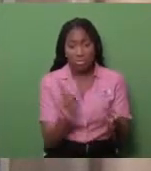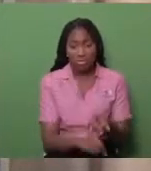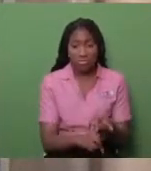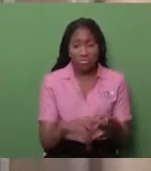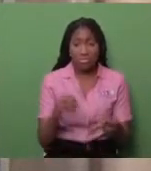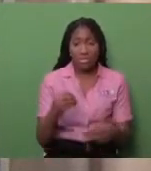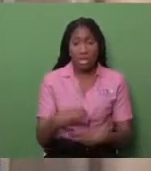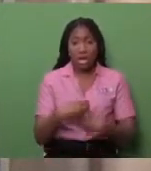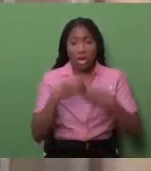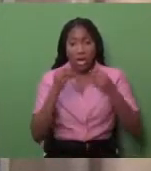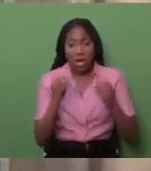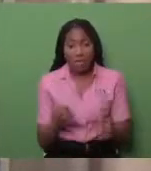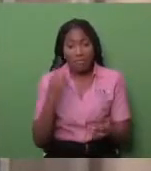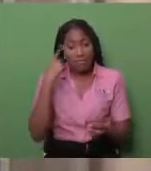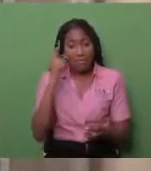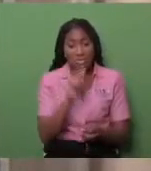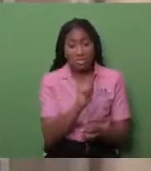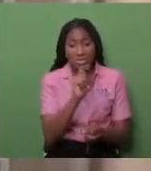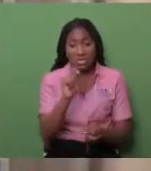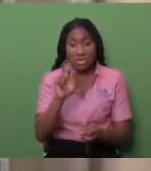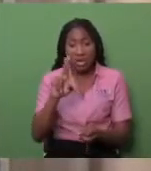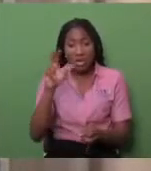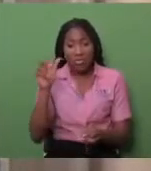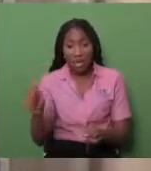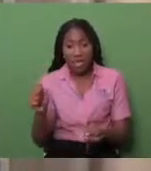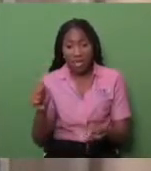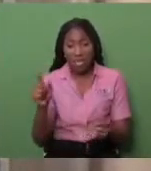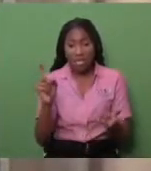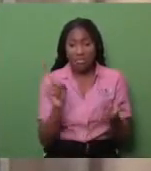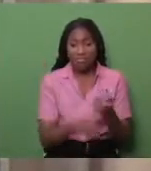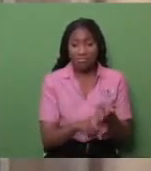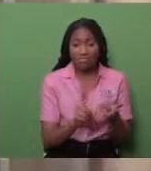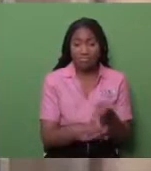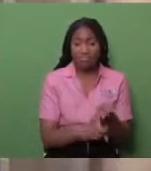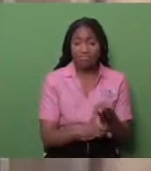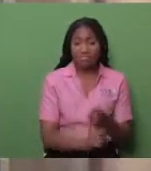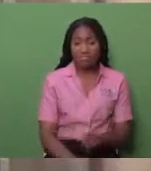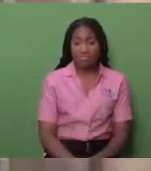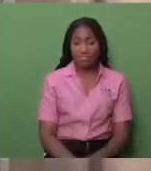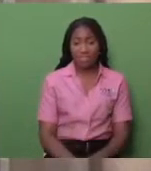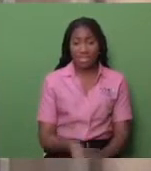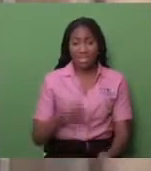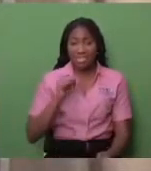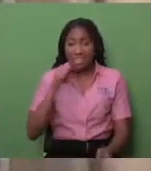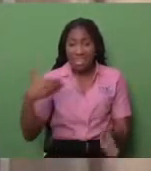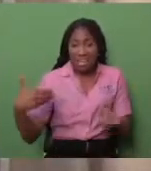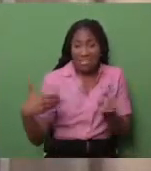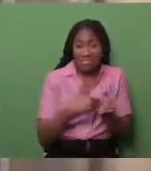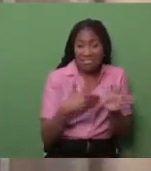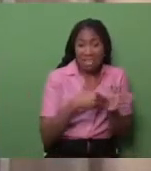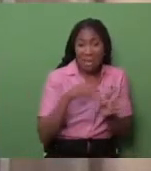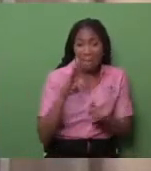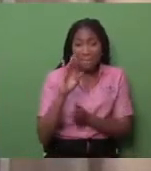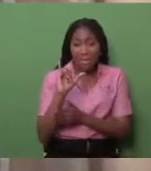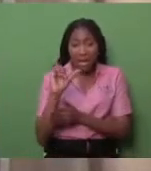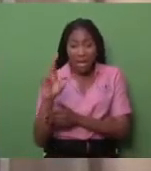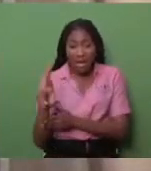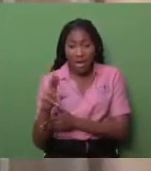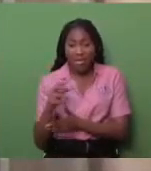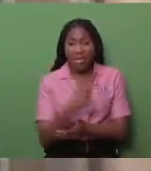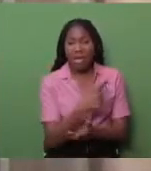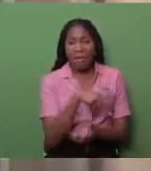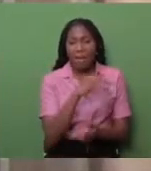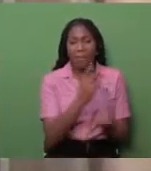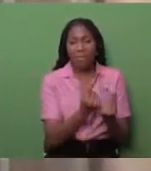the proposed TTRA to really an assault on the independent BIR. What they are doing is breaking down